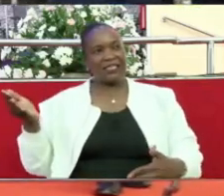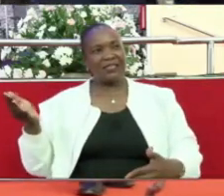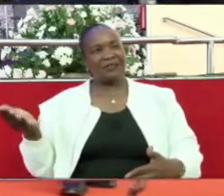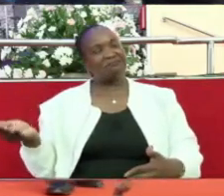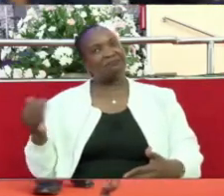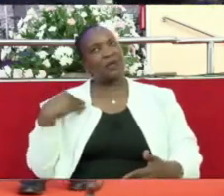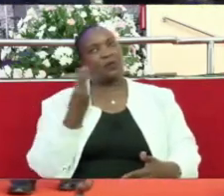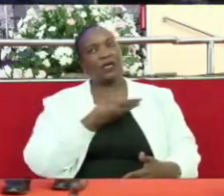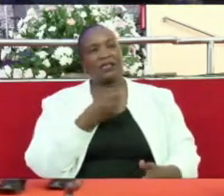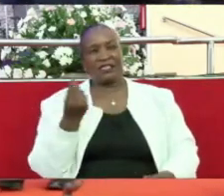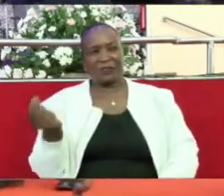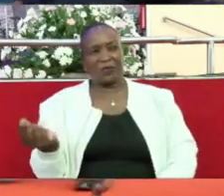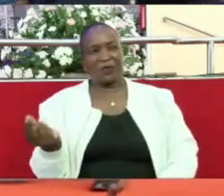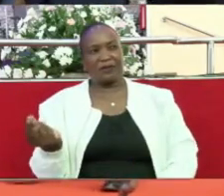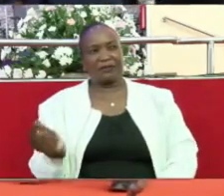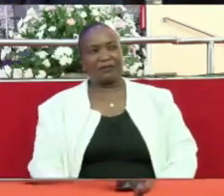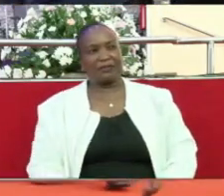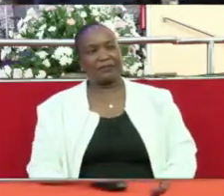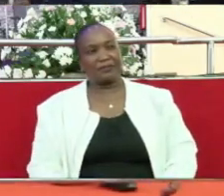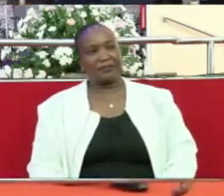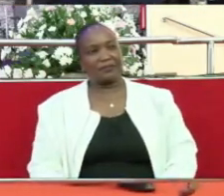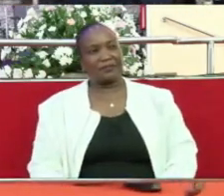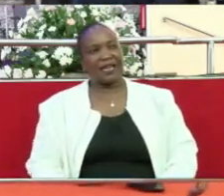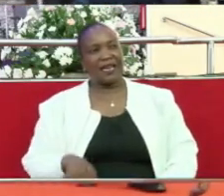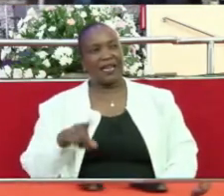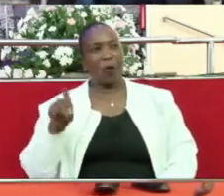We are not in any position to be able to go up the mountain.